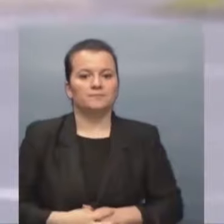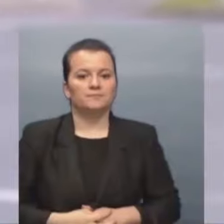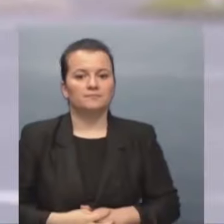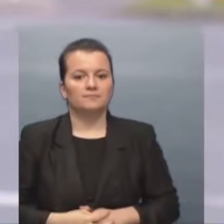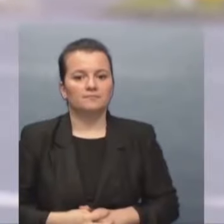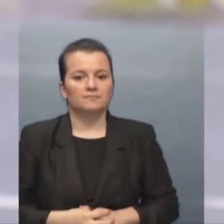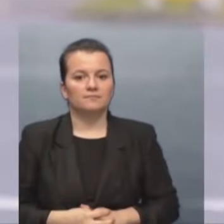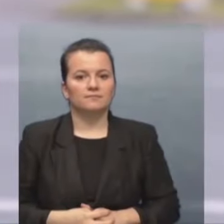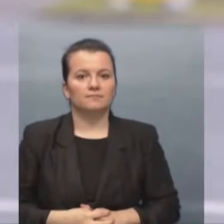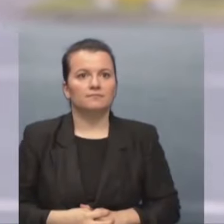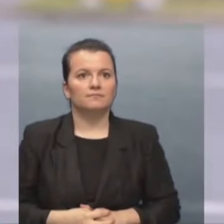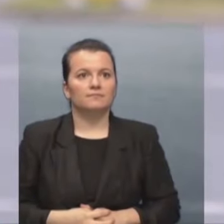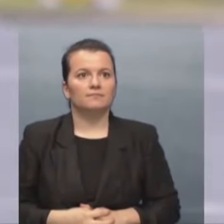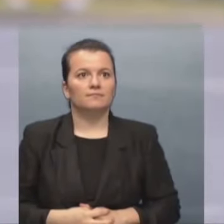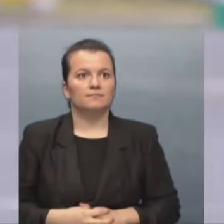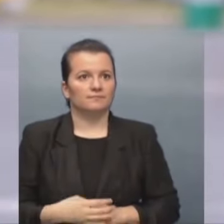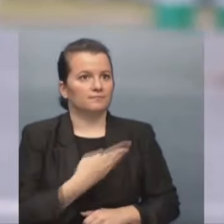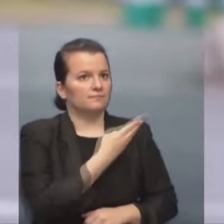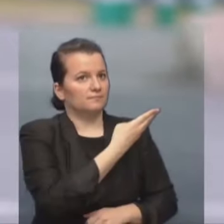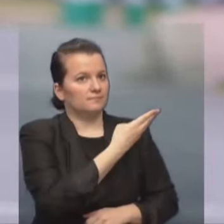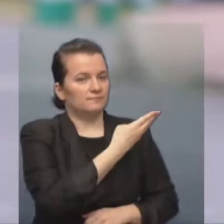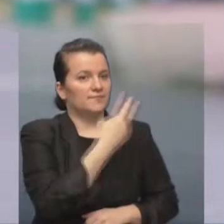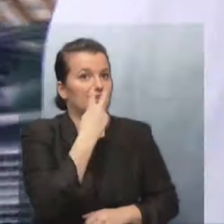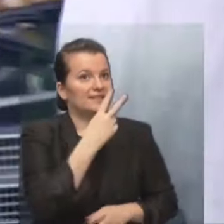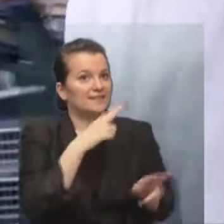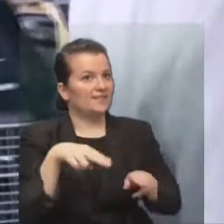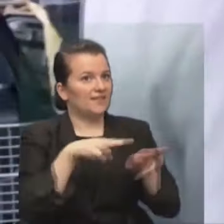the deputy. Let's take a video.